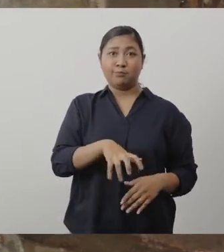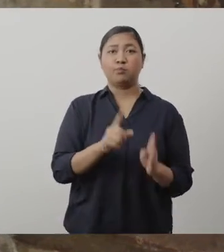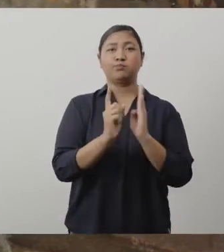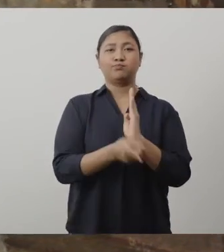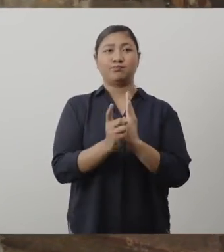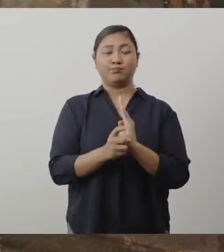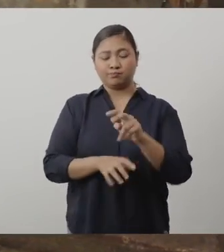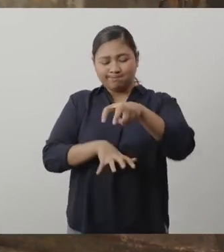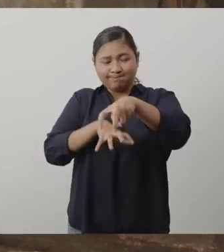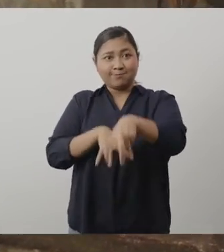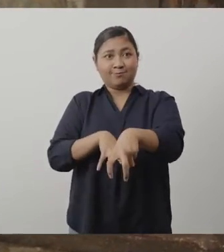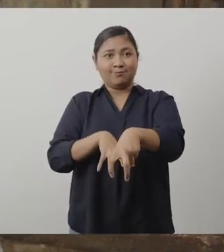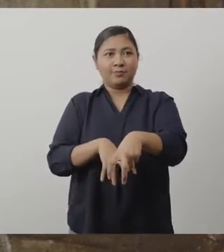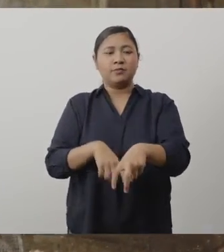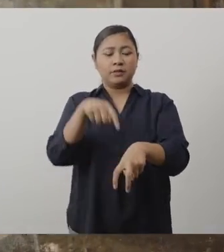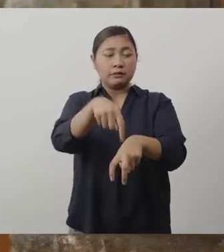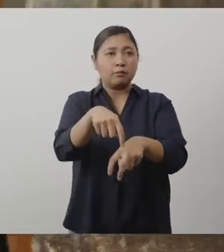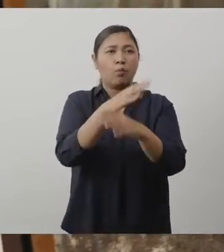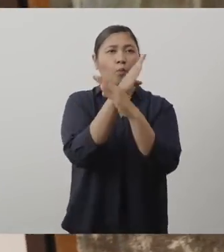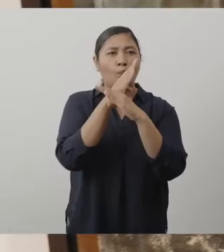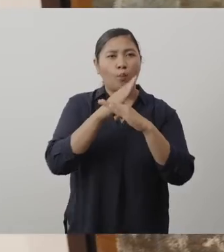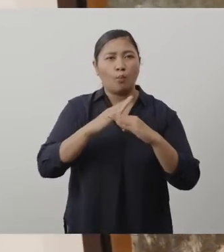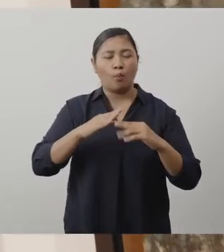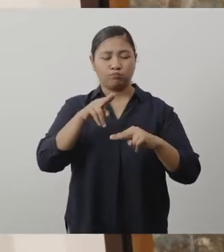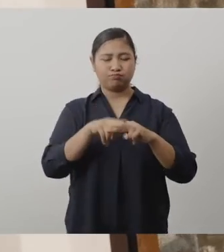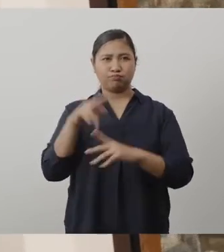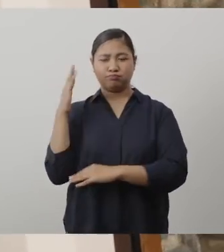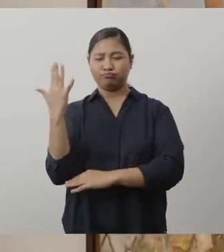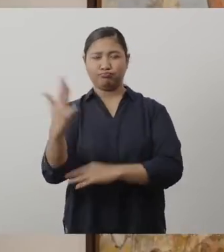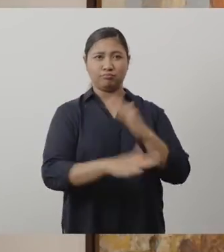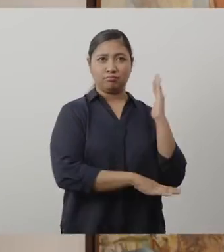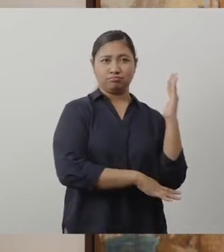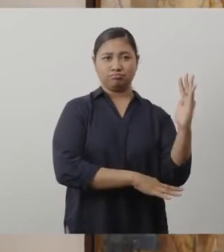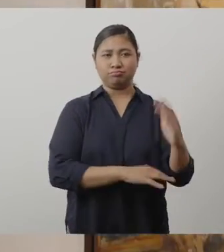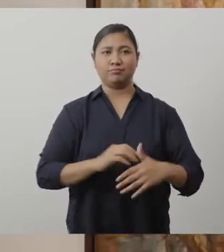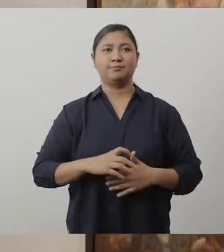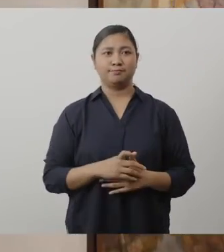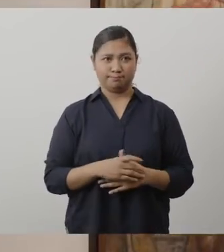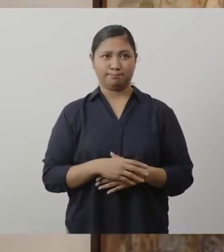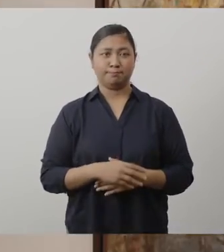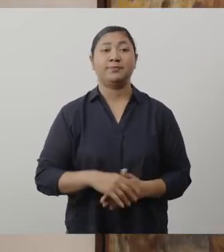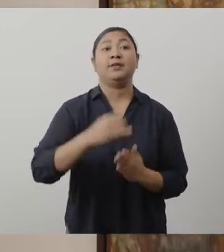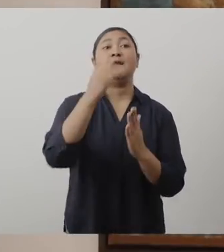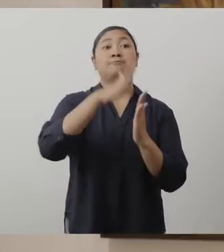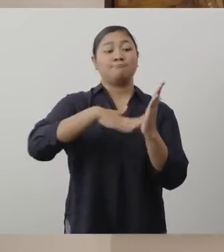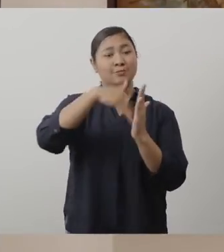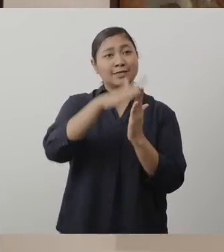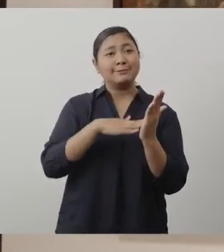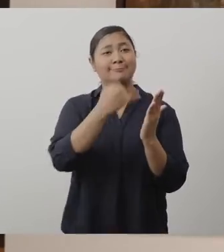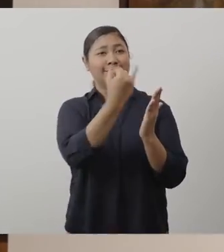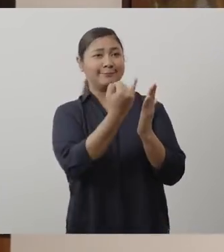a monk sitting quietly in a forest in front of a temple. So when a participant is able to experience